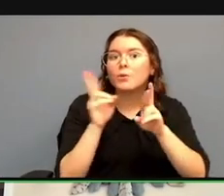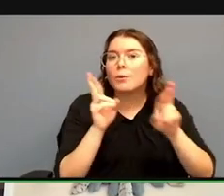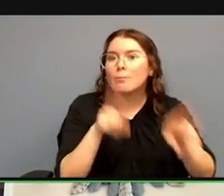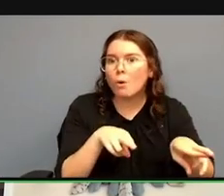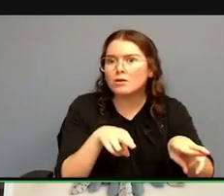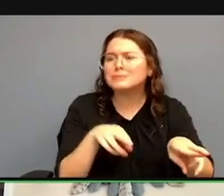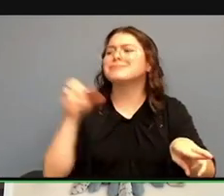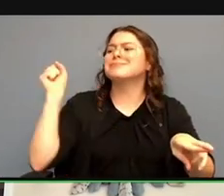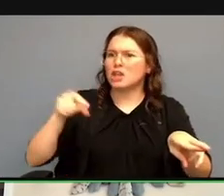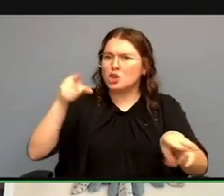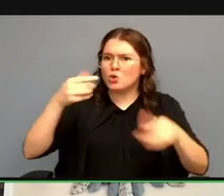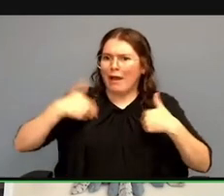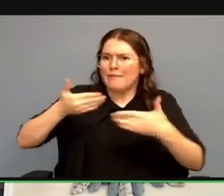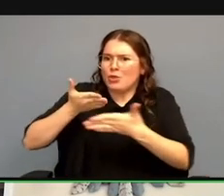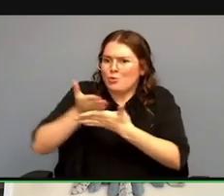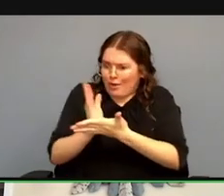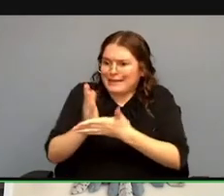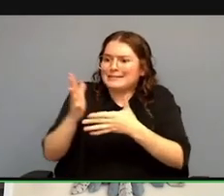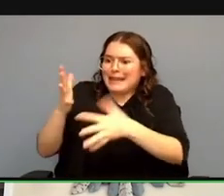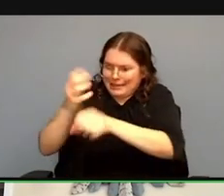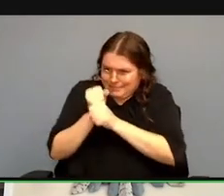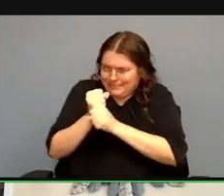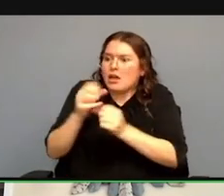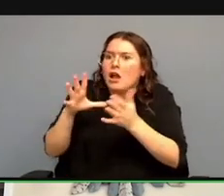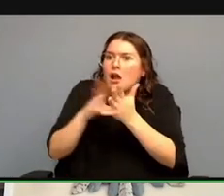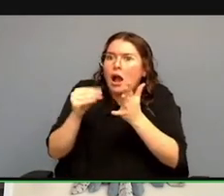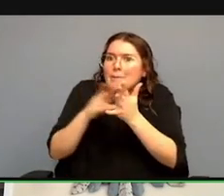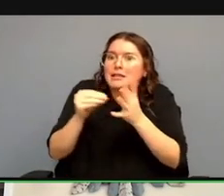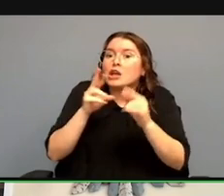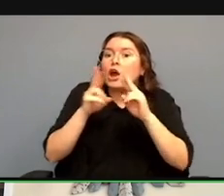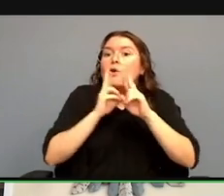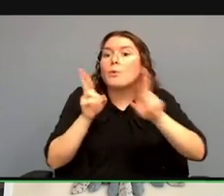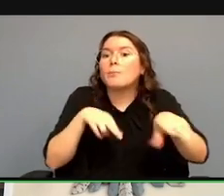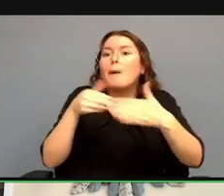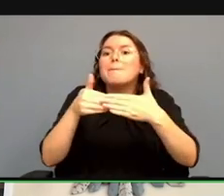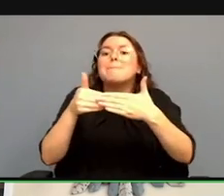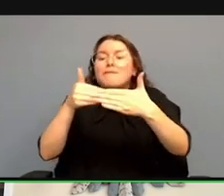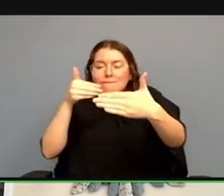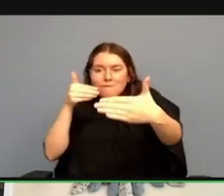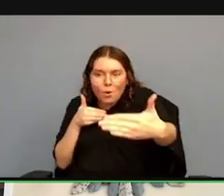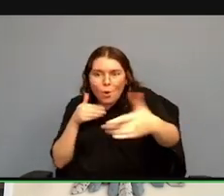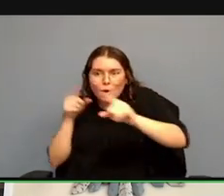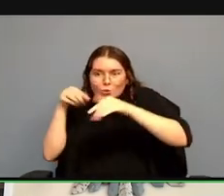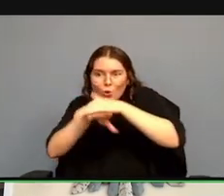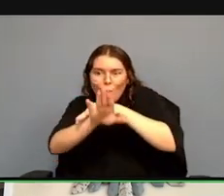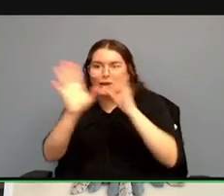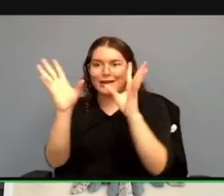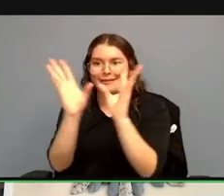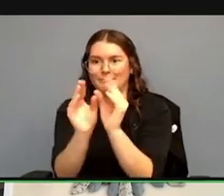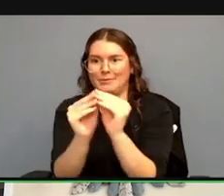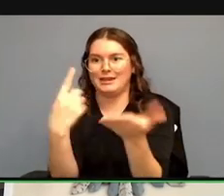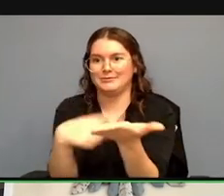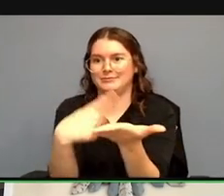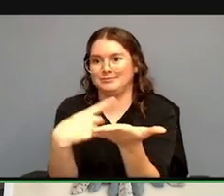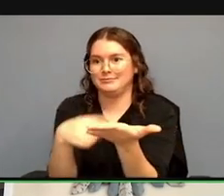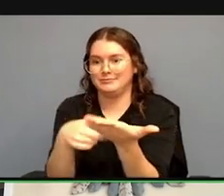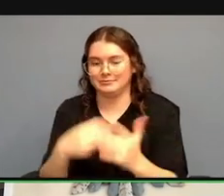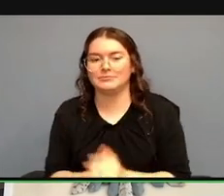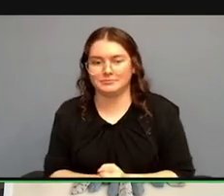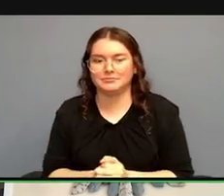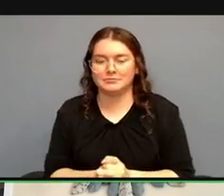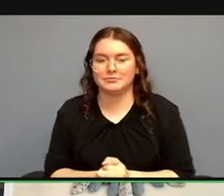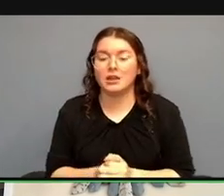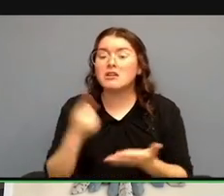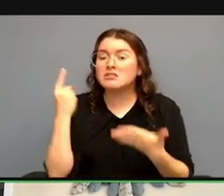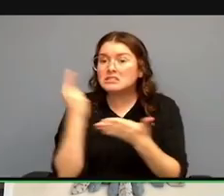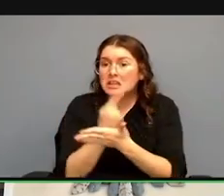a right to get copies of those reports before you meet with that team to go over them. And sometimes they'll